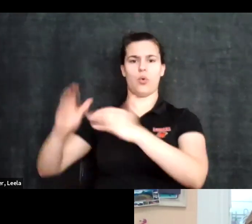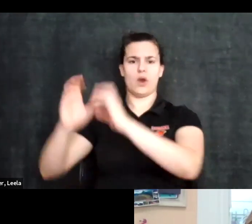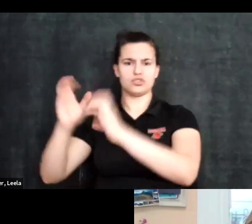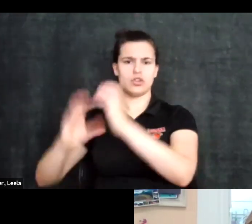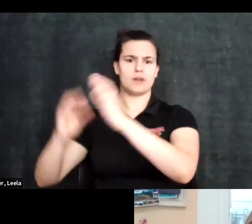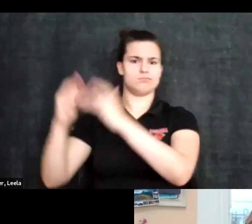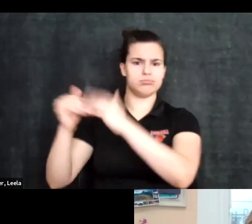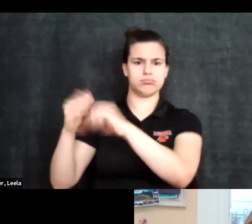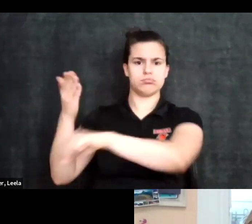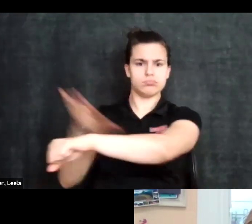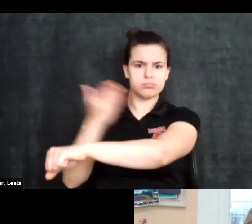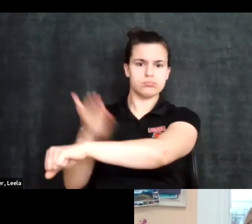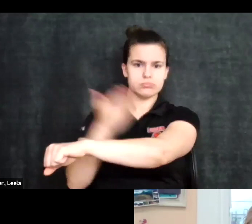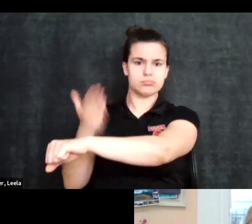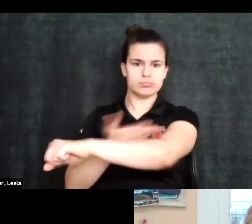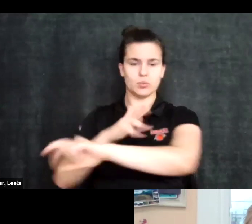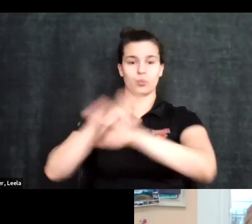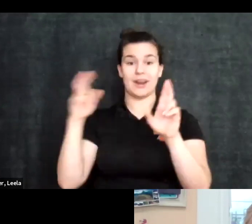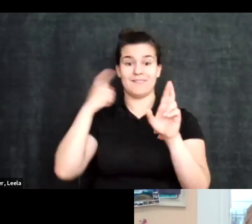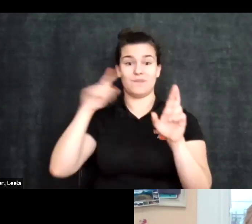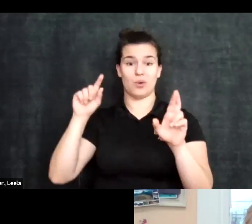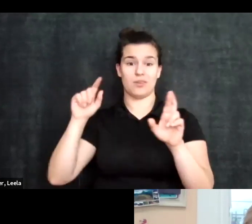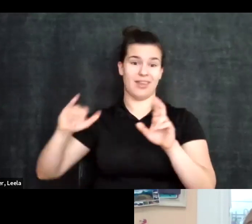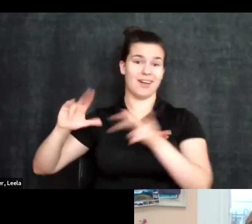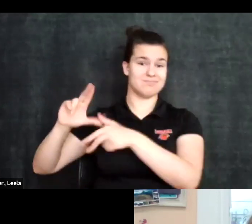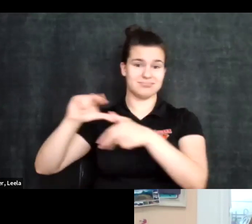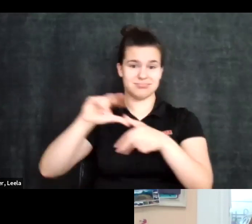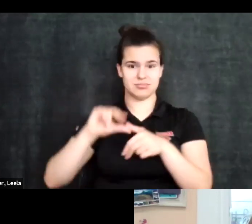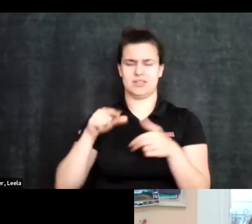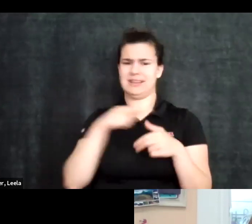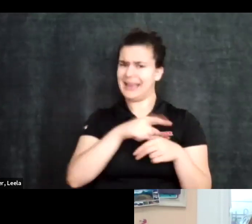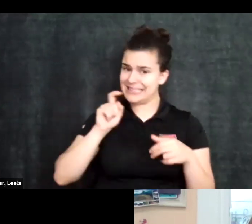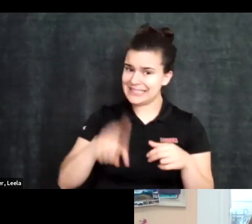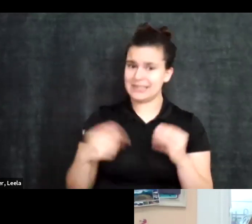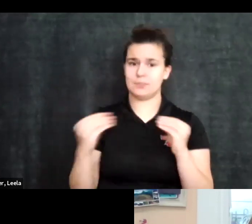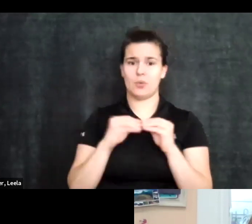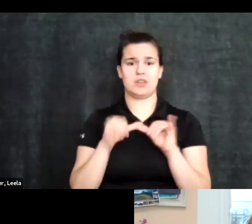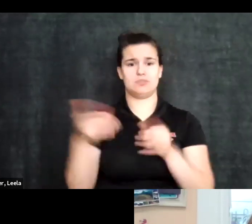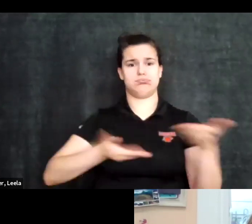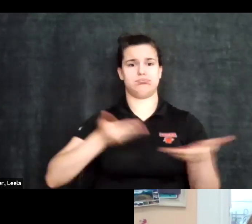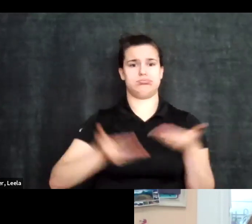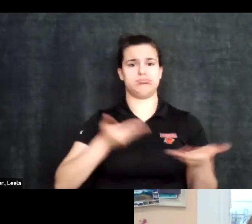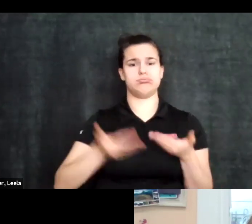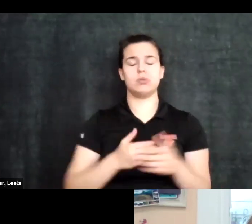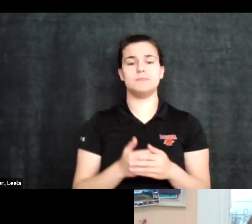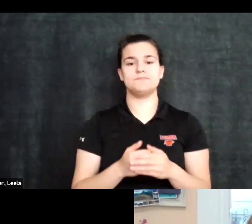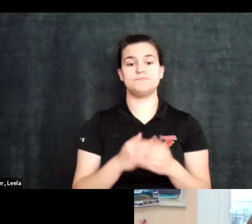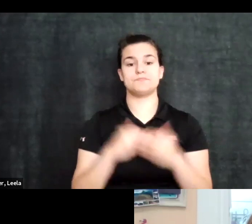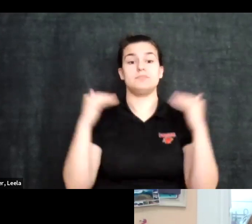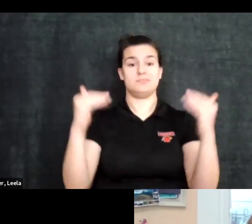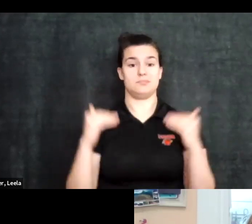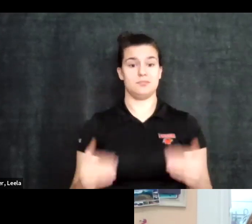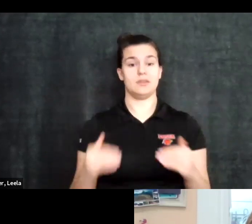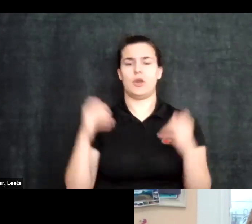civil engineers. Additionally, there are loads of smaller funded flood prevention and flood